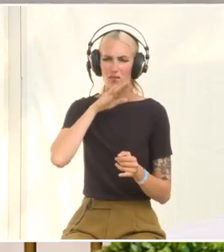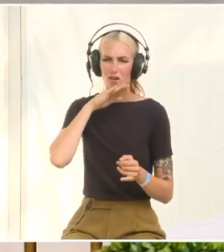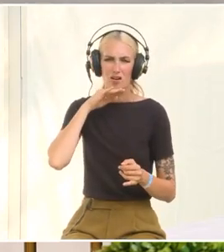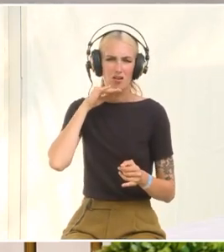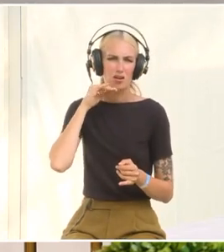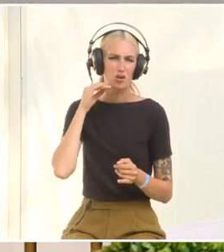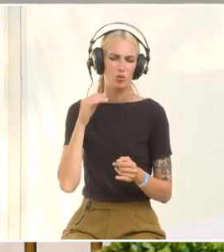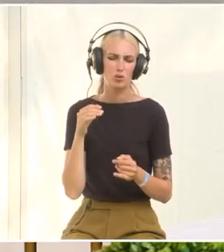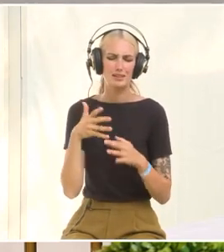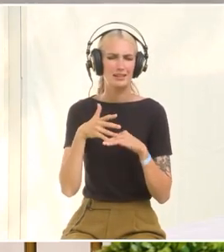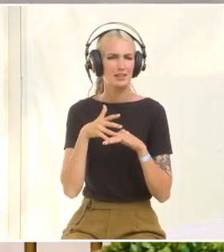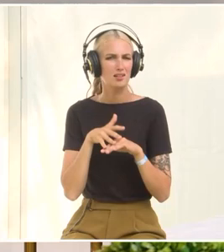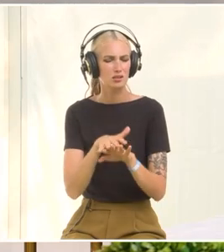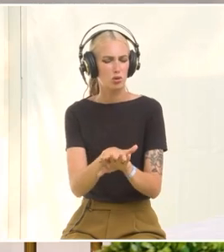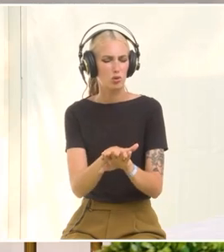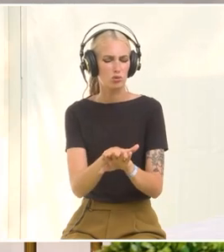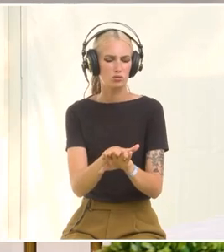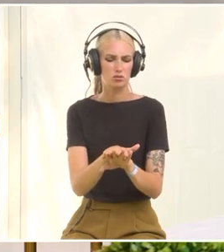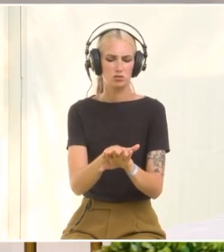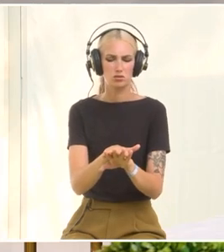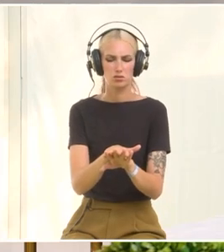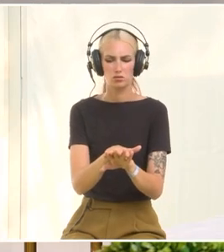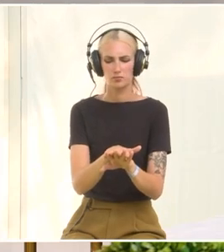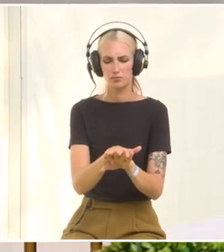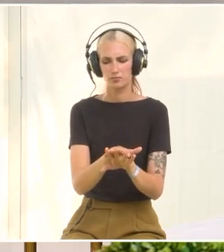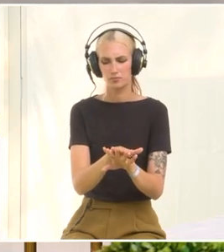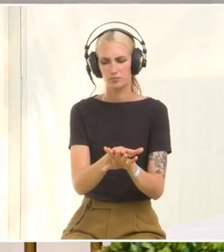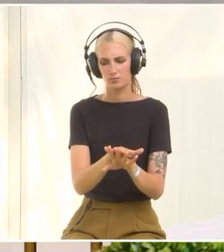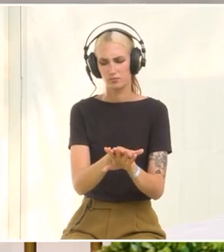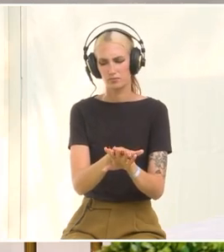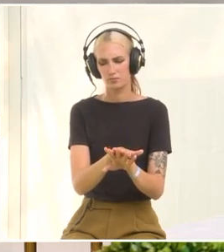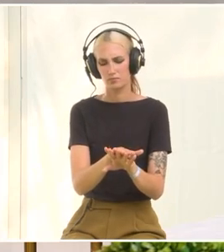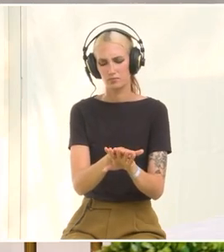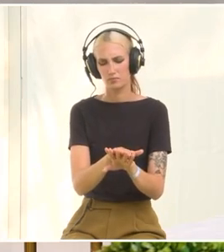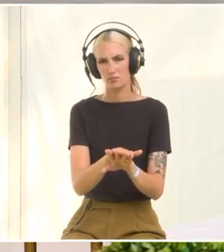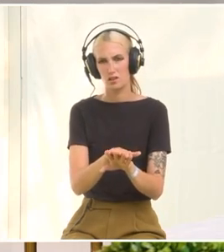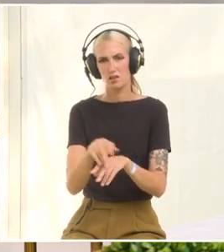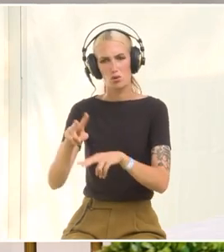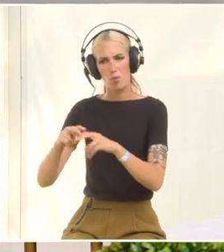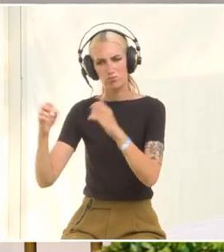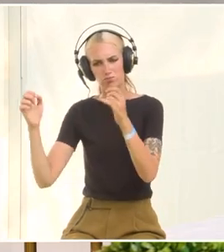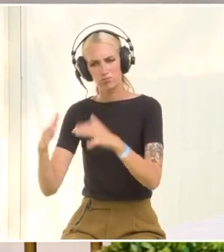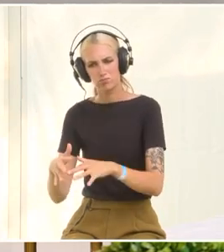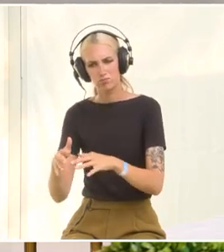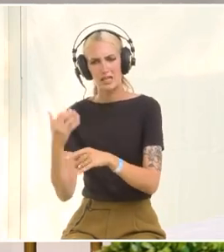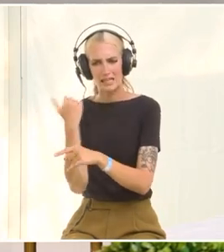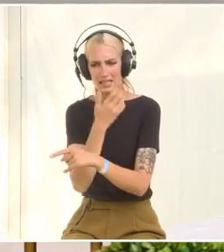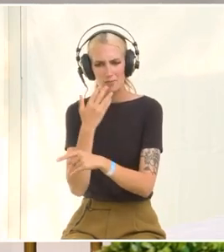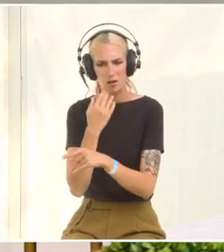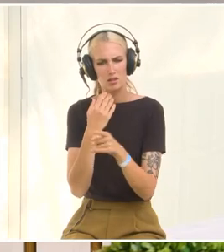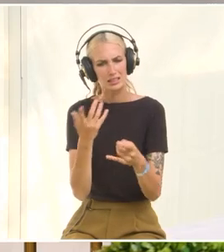the also integration without coming physically together. So I think this was very